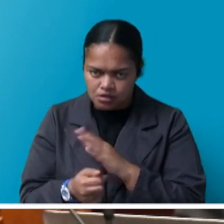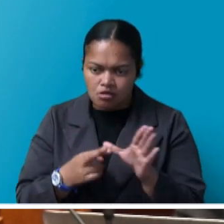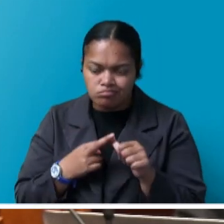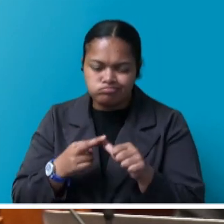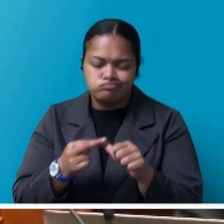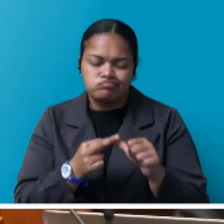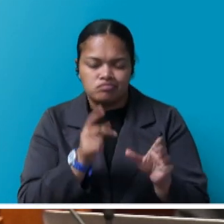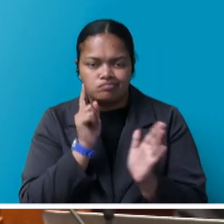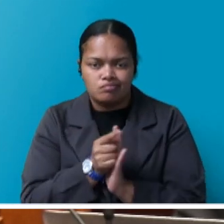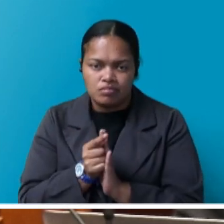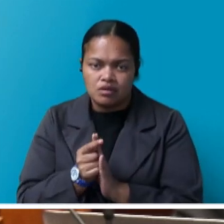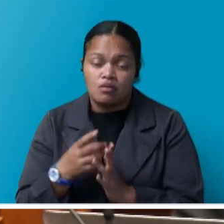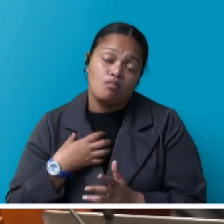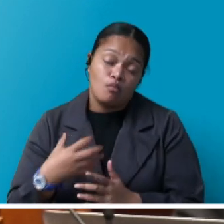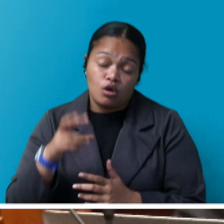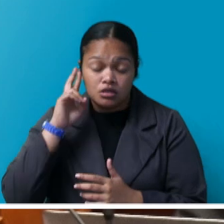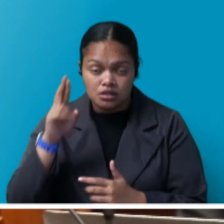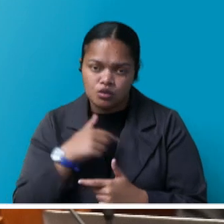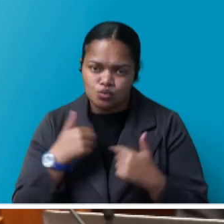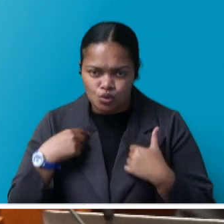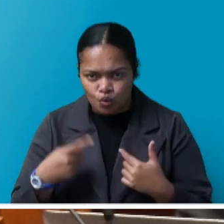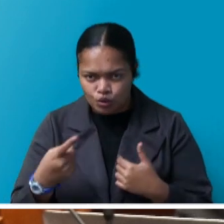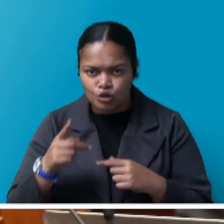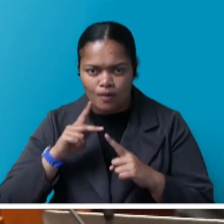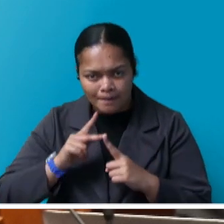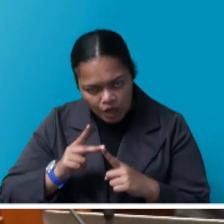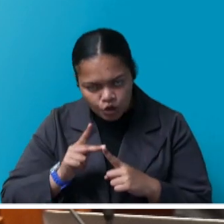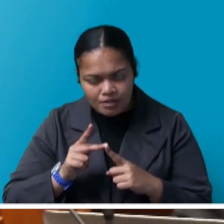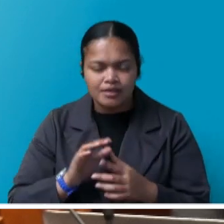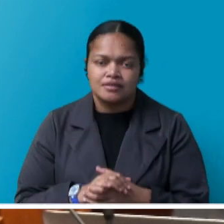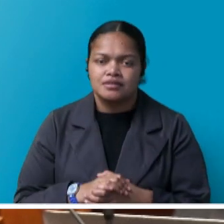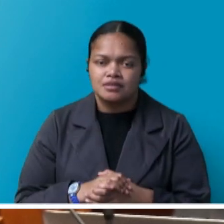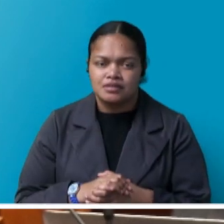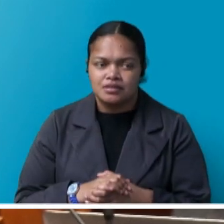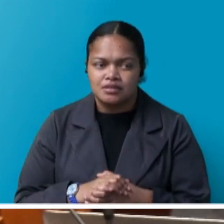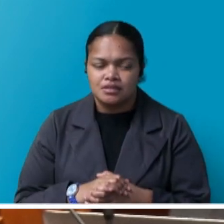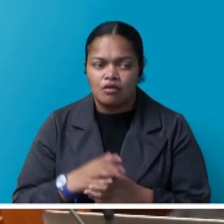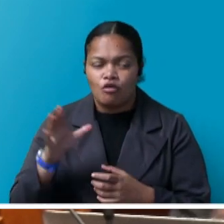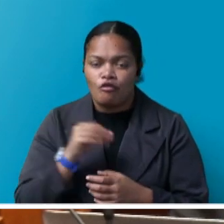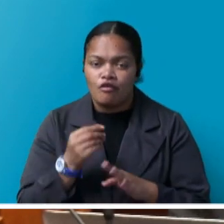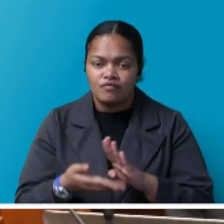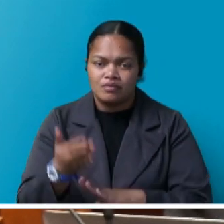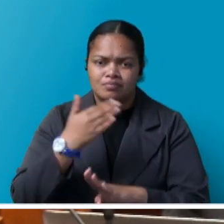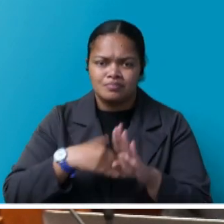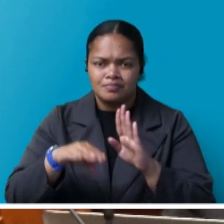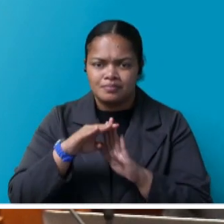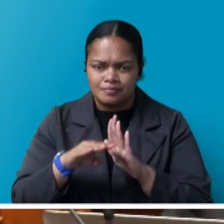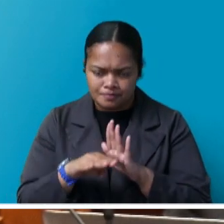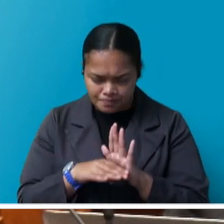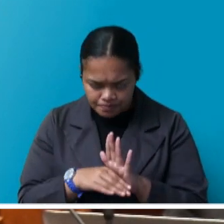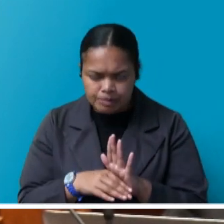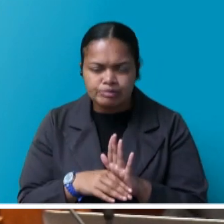disasters. Furthermore, Mr. Speaker, sir, we continue to prioritize the pre-positioning of emergency supplies in high-risk